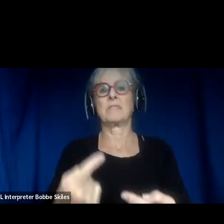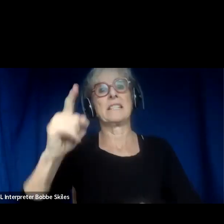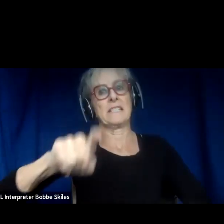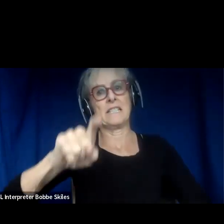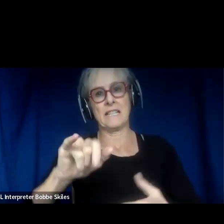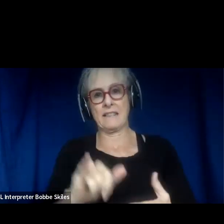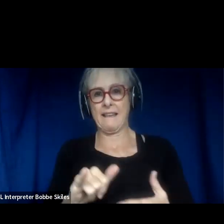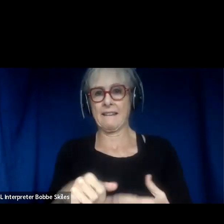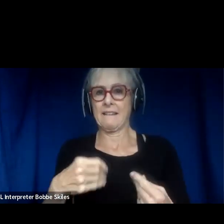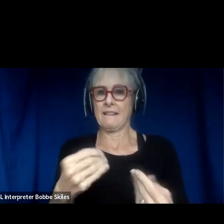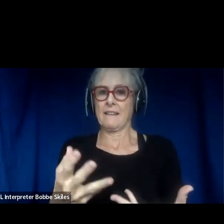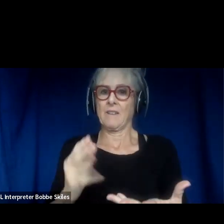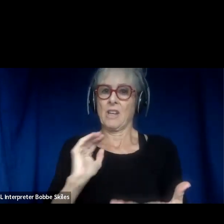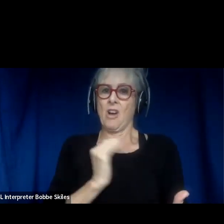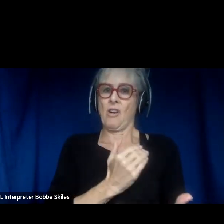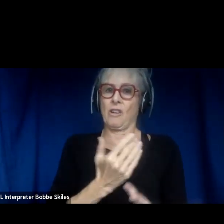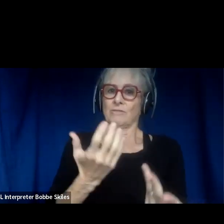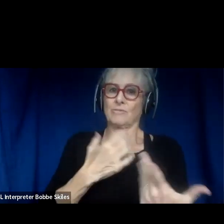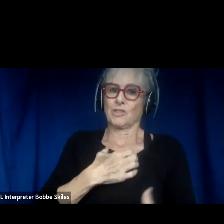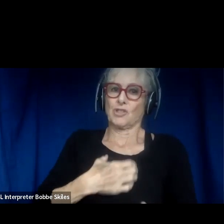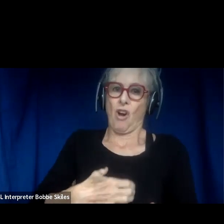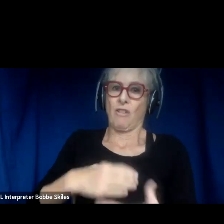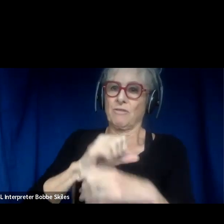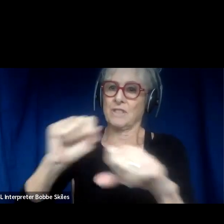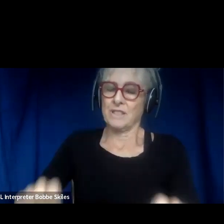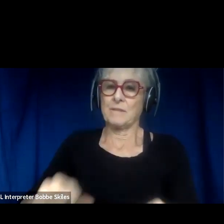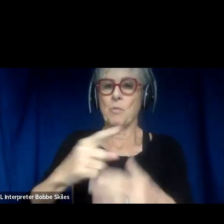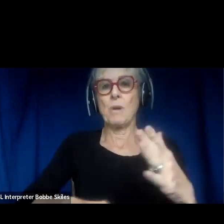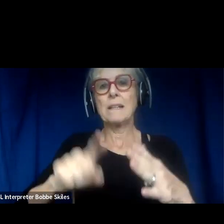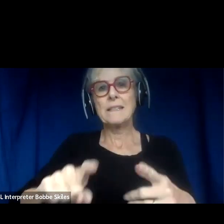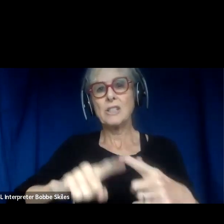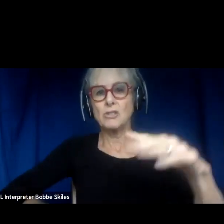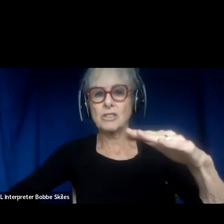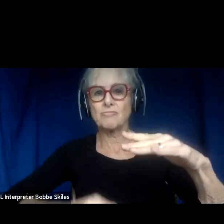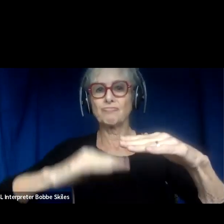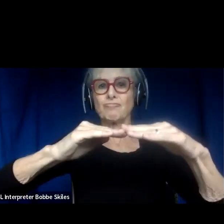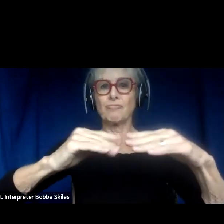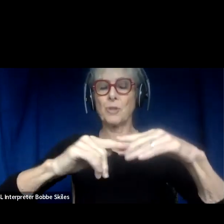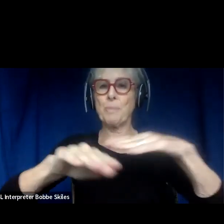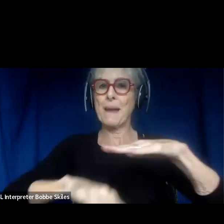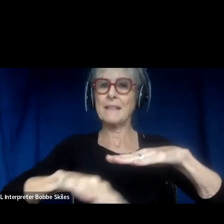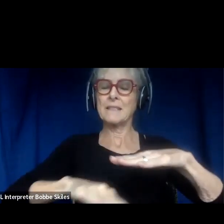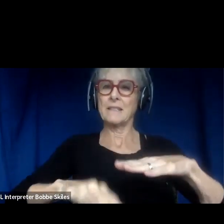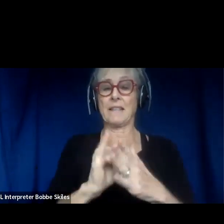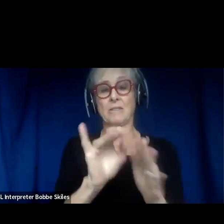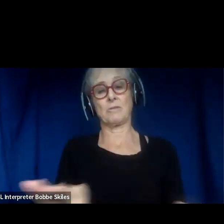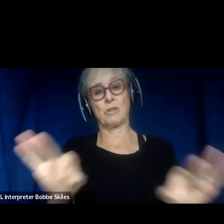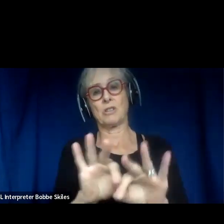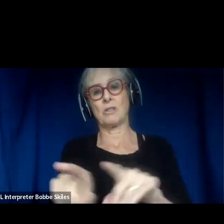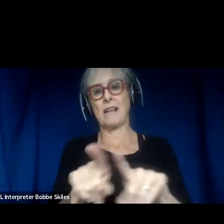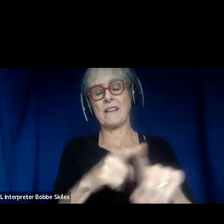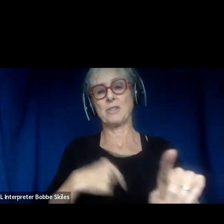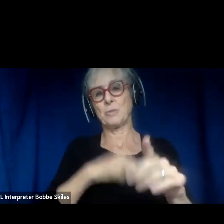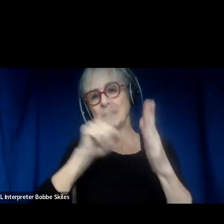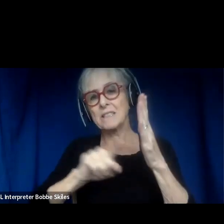giving a starved system what it needs to come up to baseline is something critical as we look at the